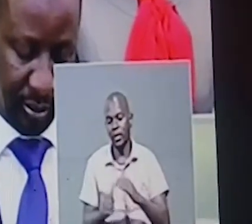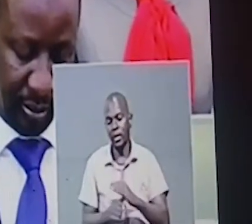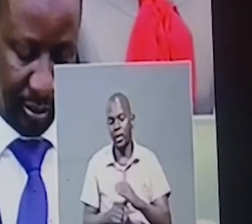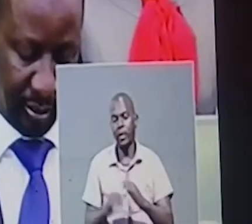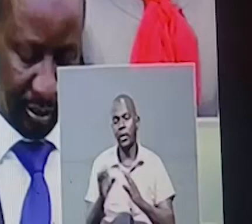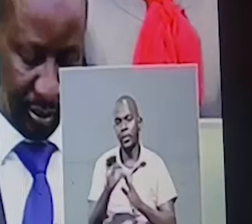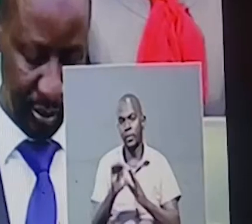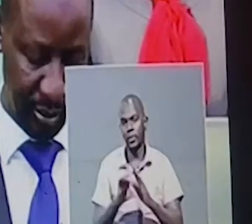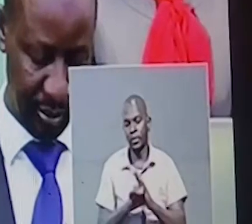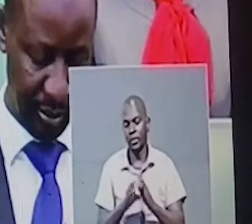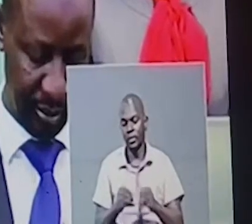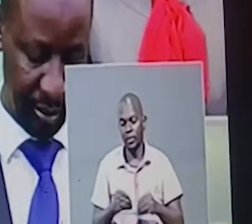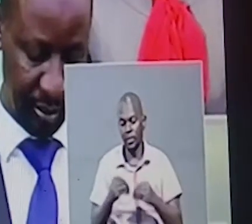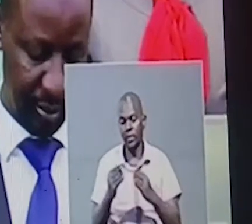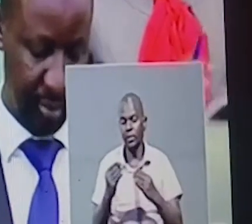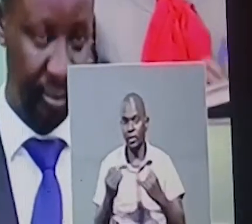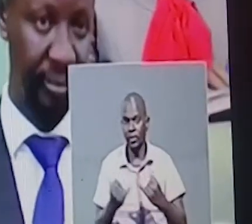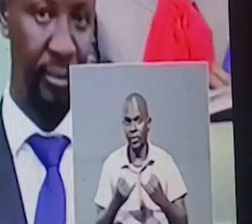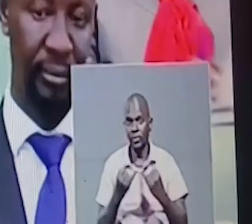Constitution shall give notice.